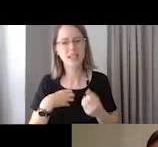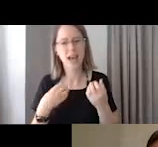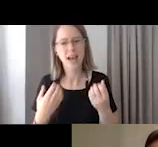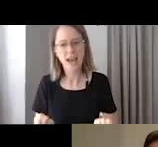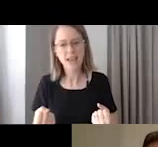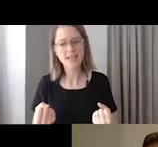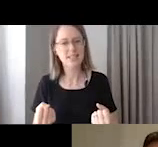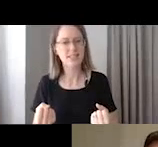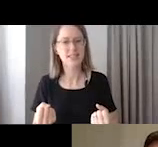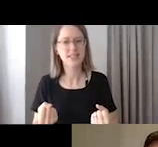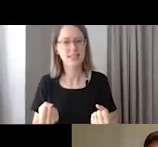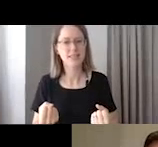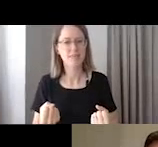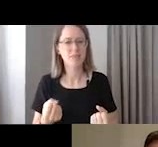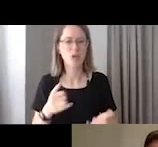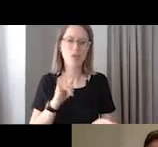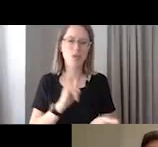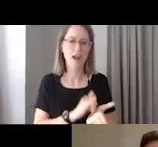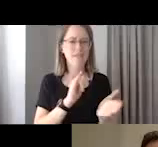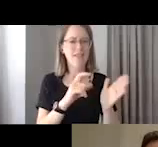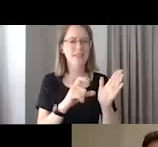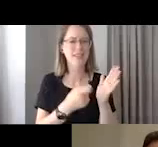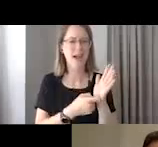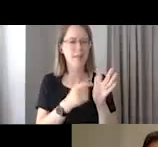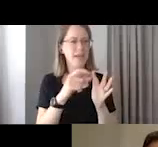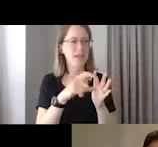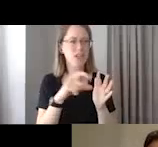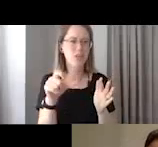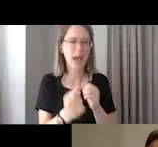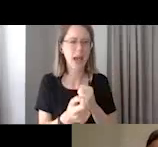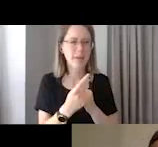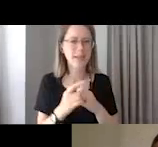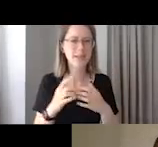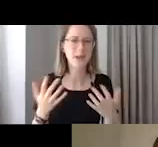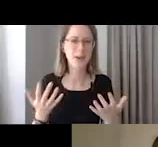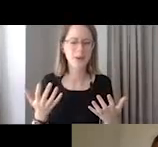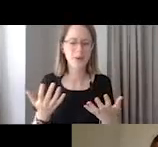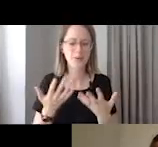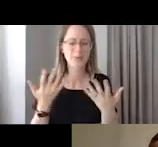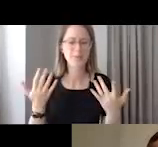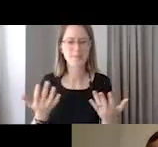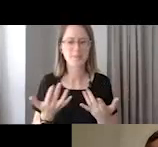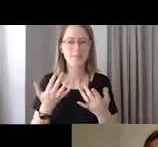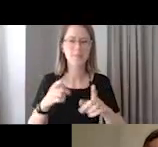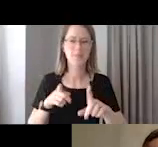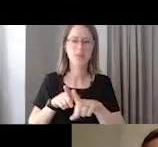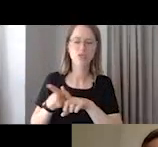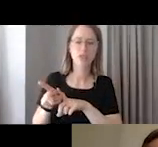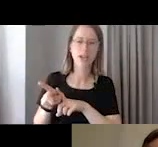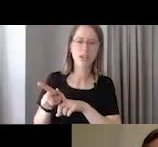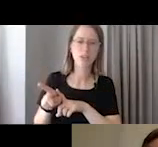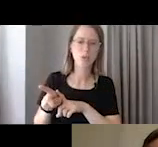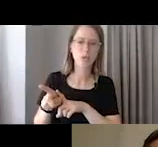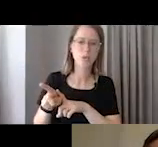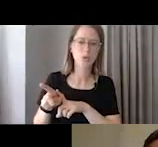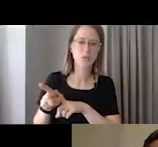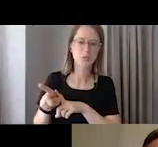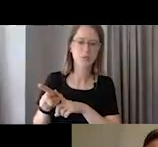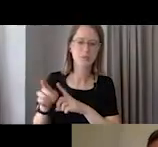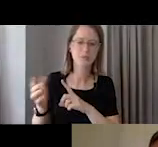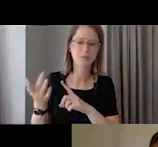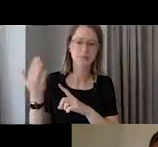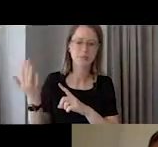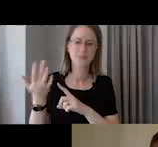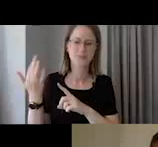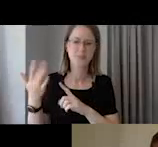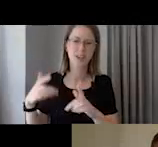assumed when ratifying the CRPD. So then in a way it's trying to it